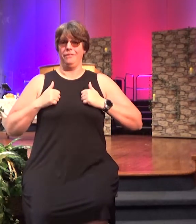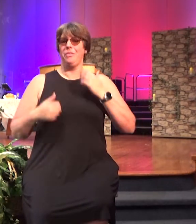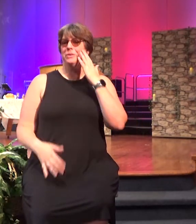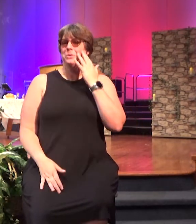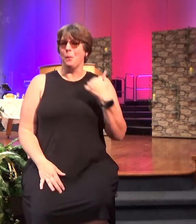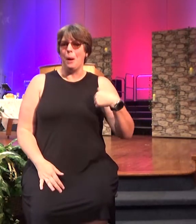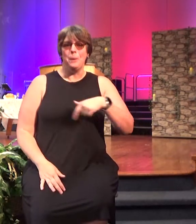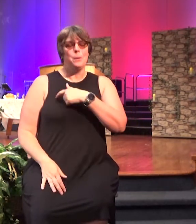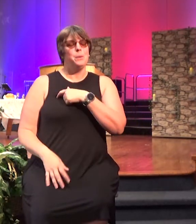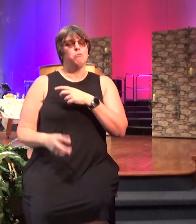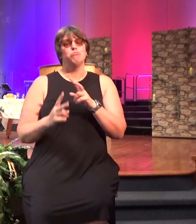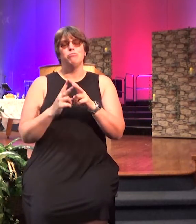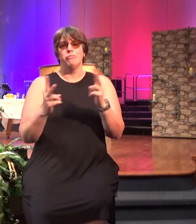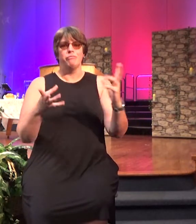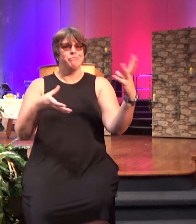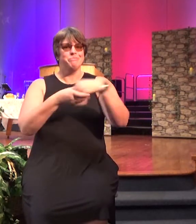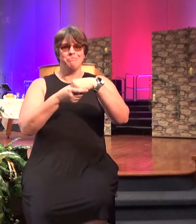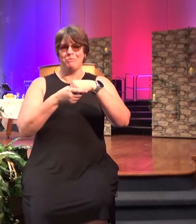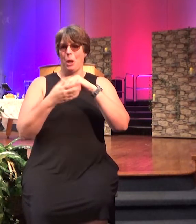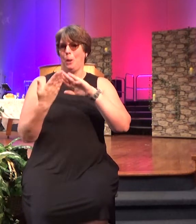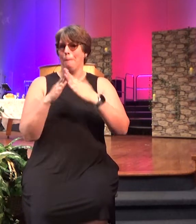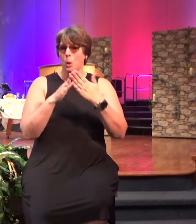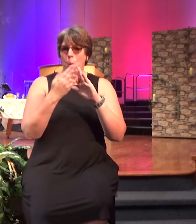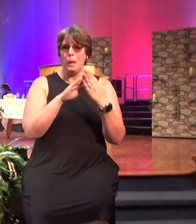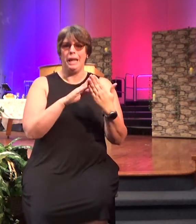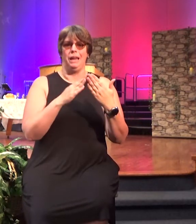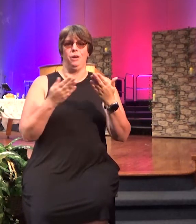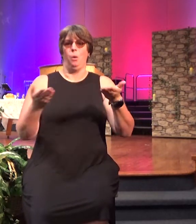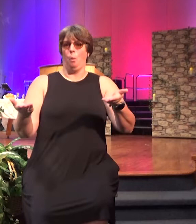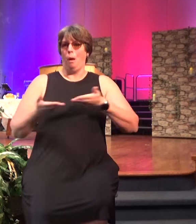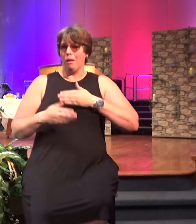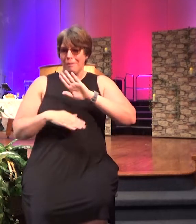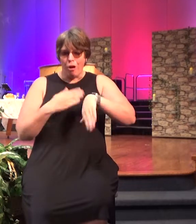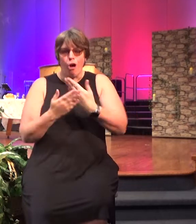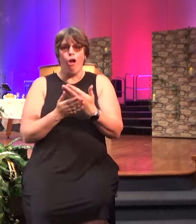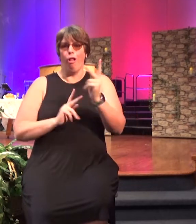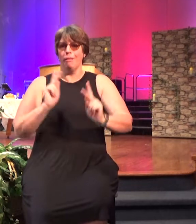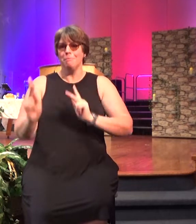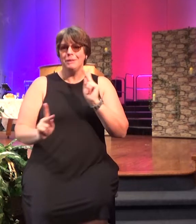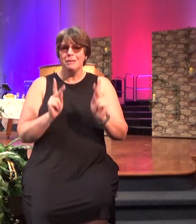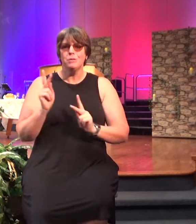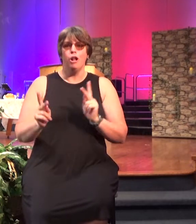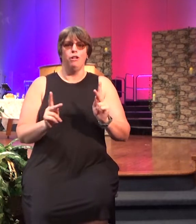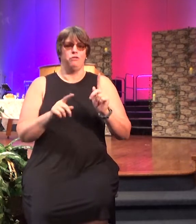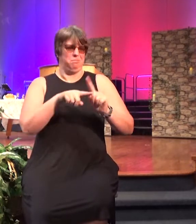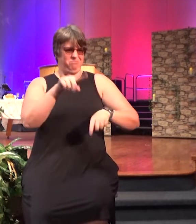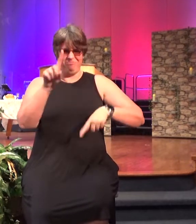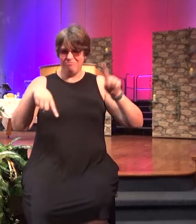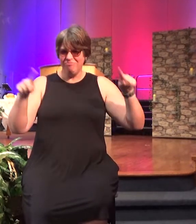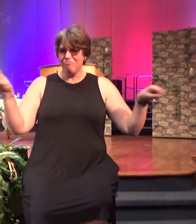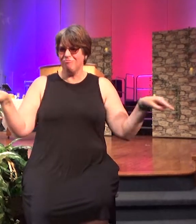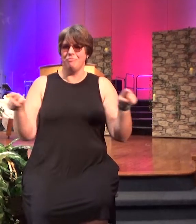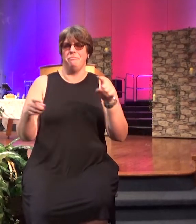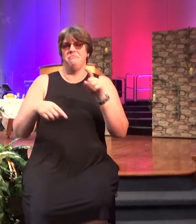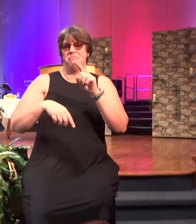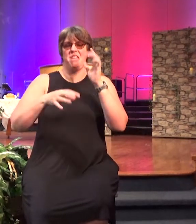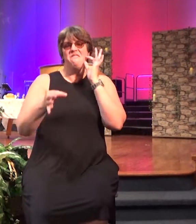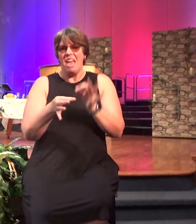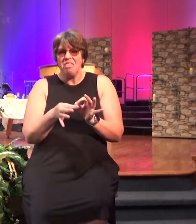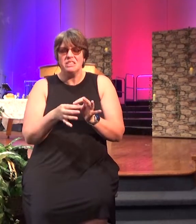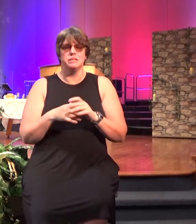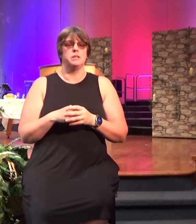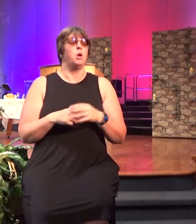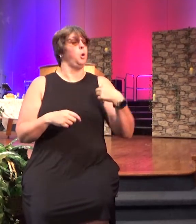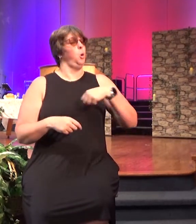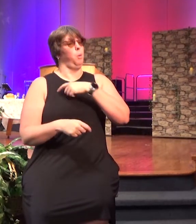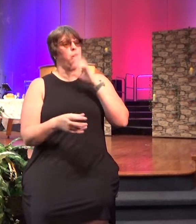community, welcoming all people. And we talk about welcoming people from all paths, but we're also inclusive of other faith traditions. We